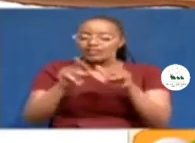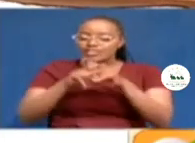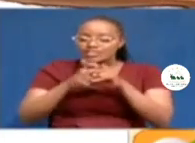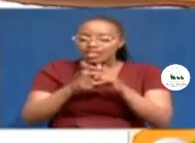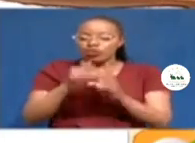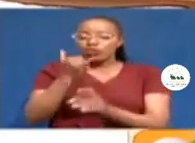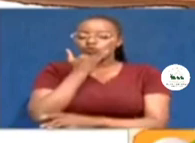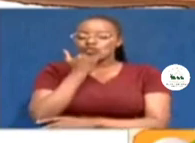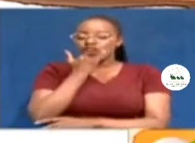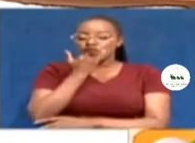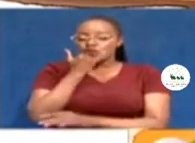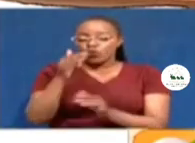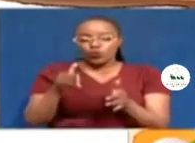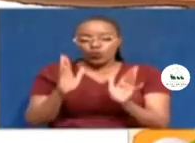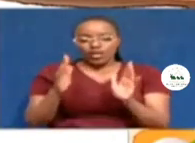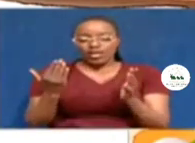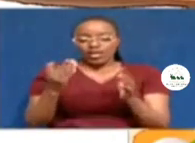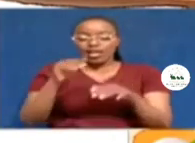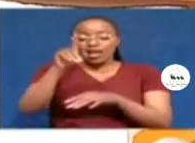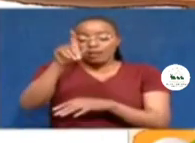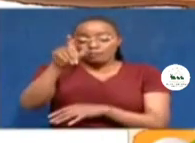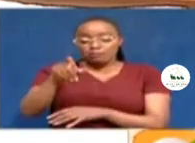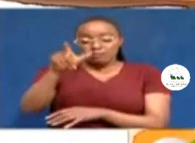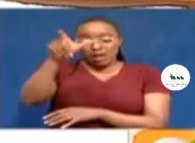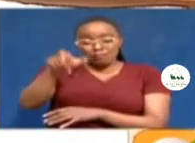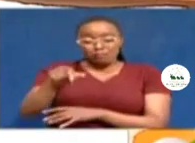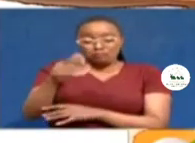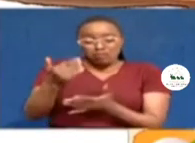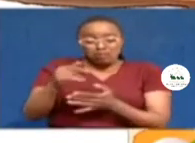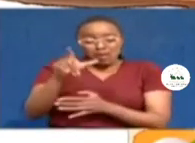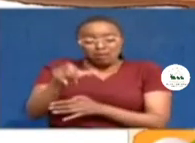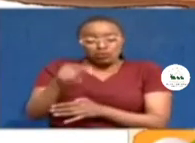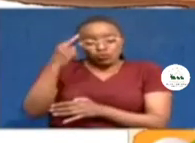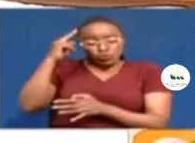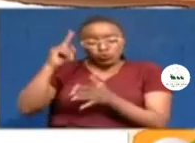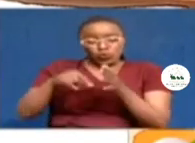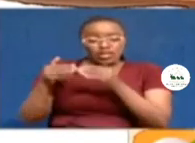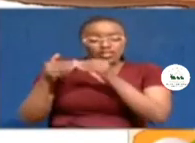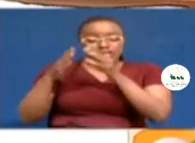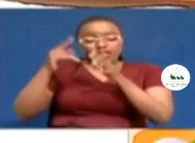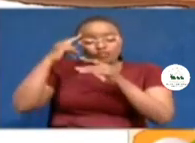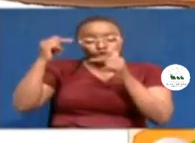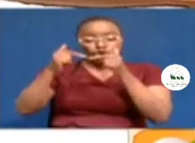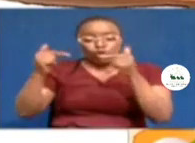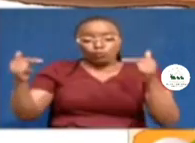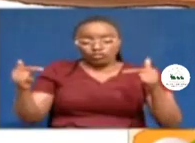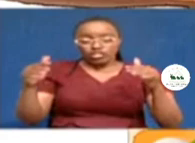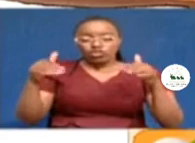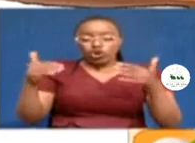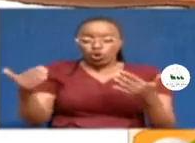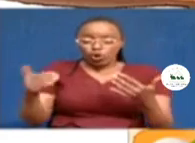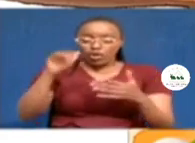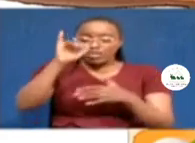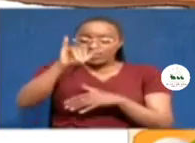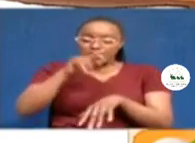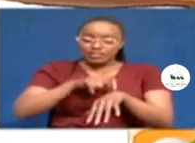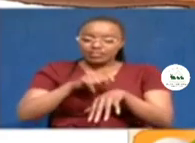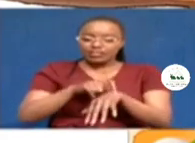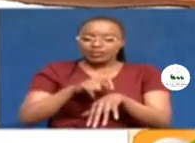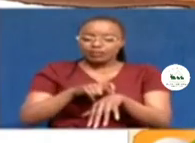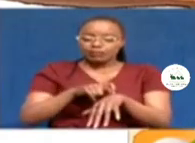on a wrong footing. One would have thought that the leader of the opposition at that